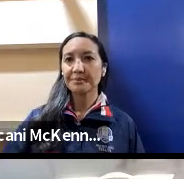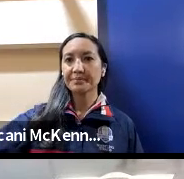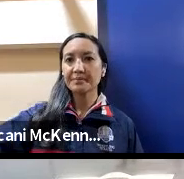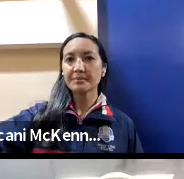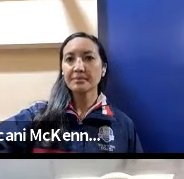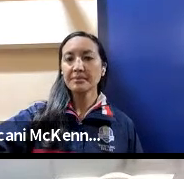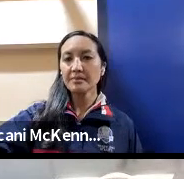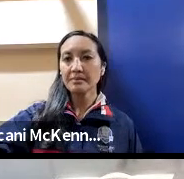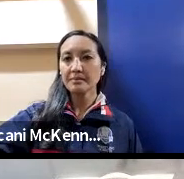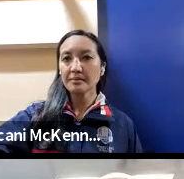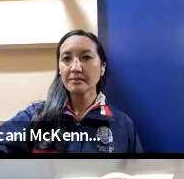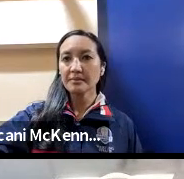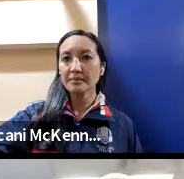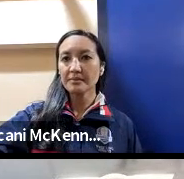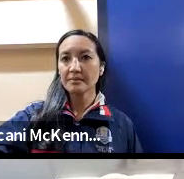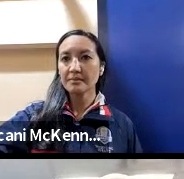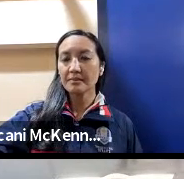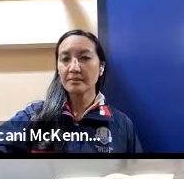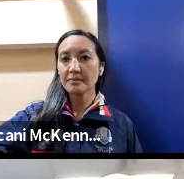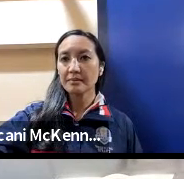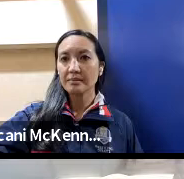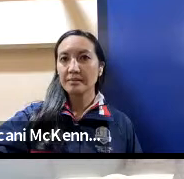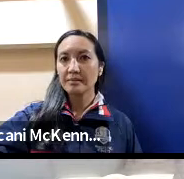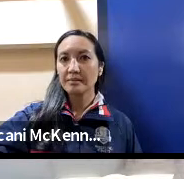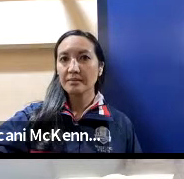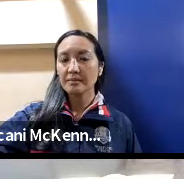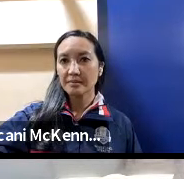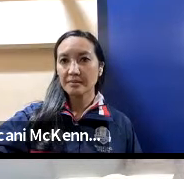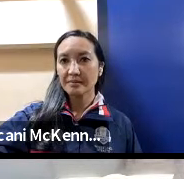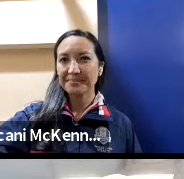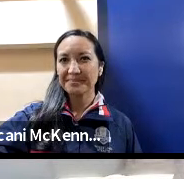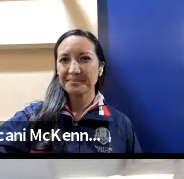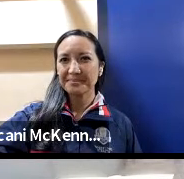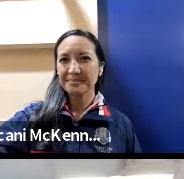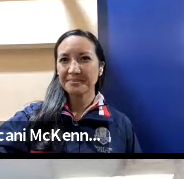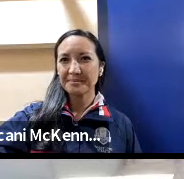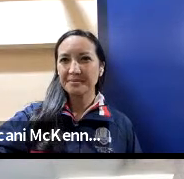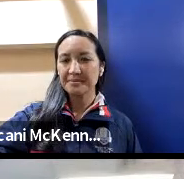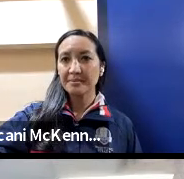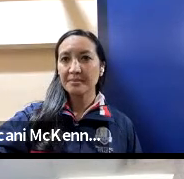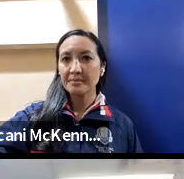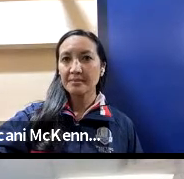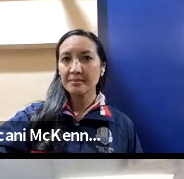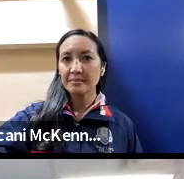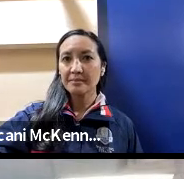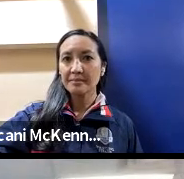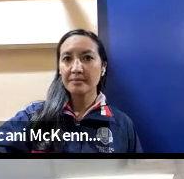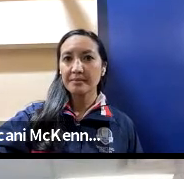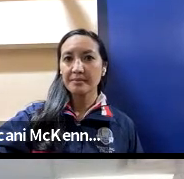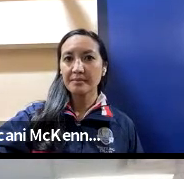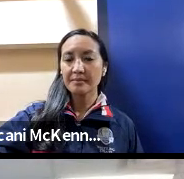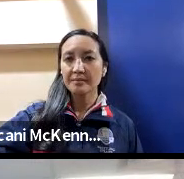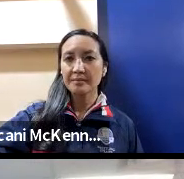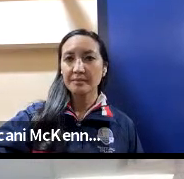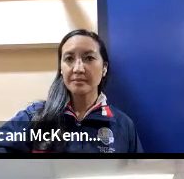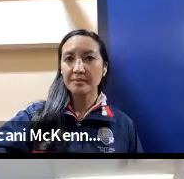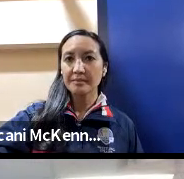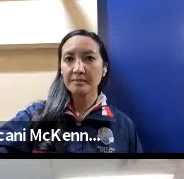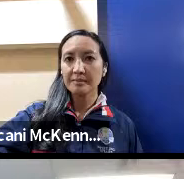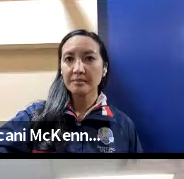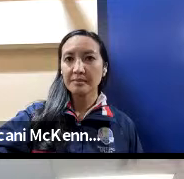Marcy and Dr. Coleman, Dr. McKinney, I would stand for any questions or other discussion you'd like to have with me, or to go on with other